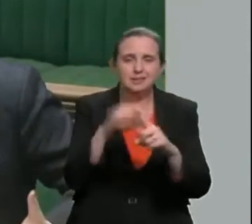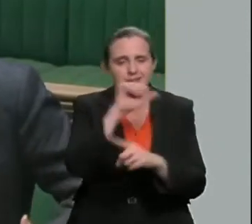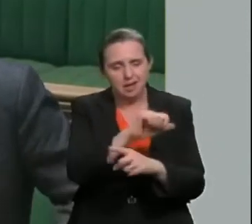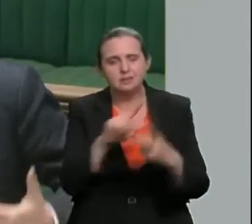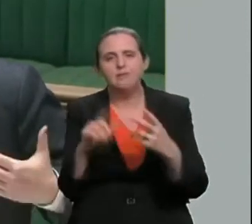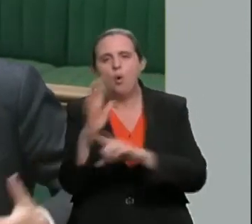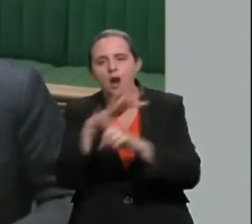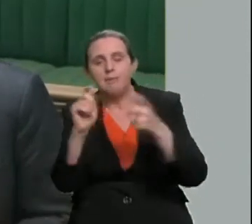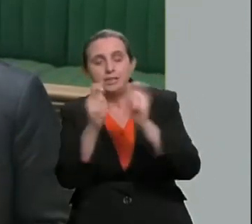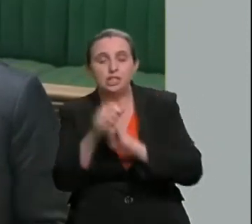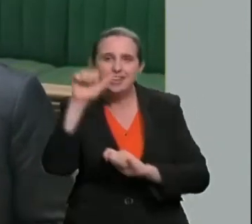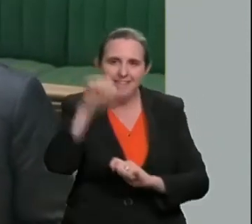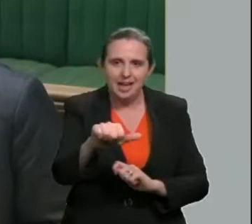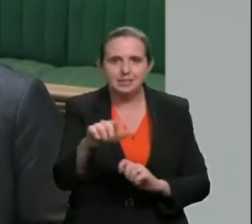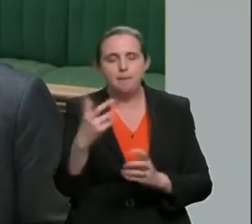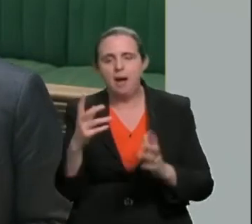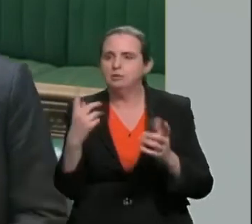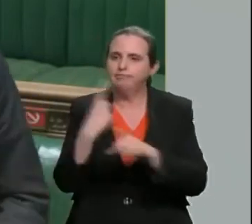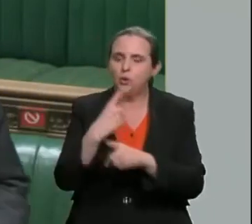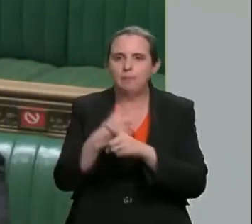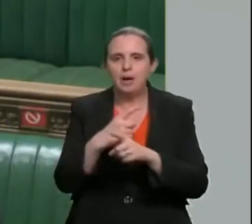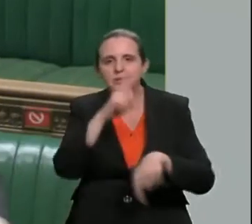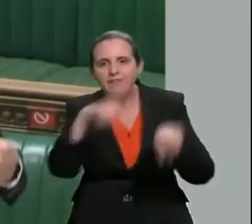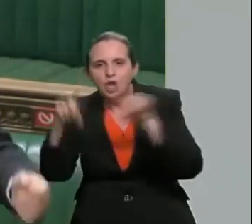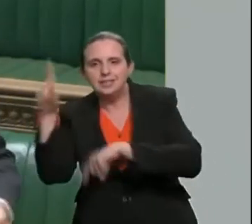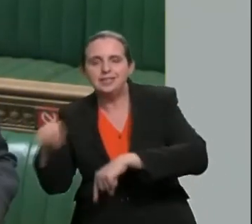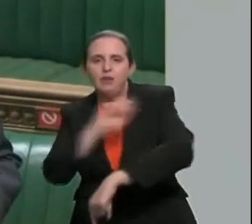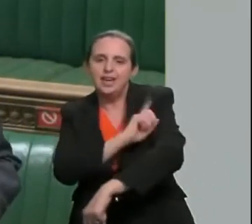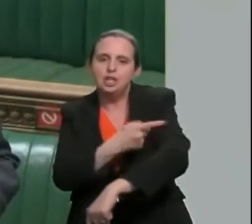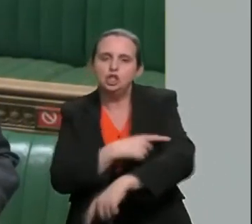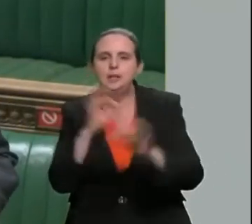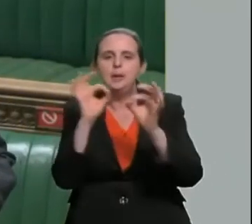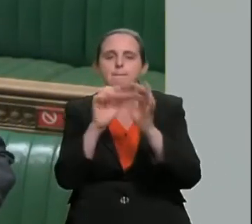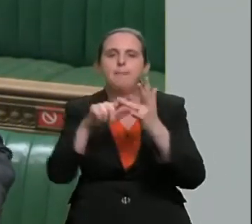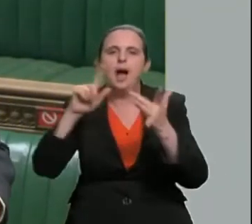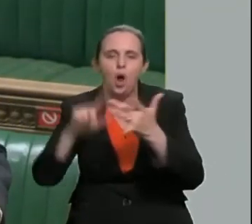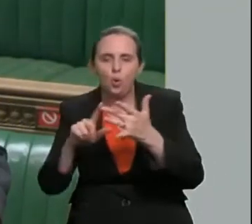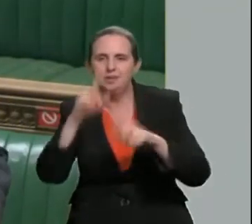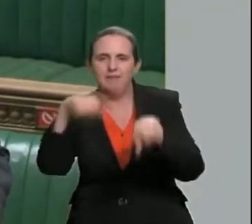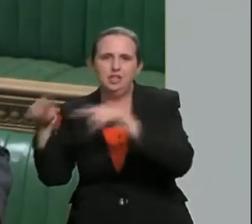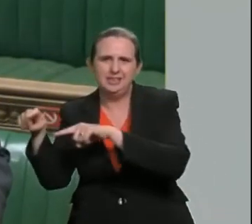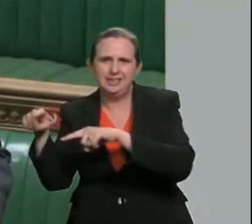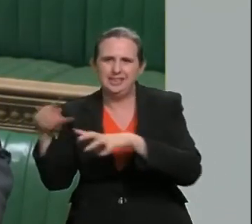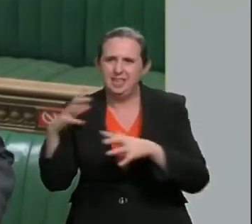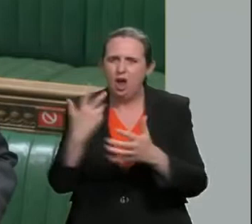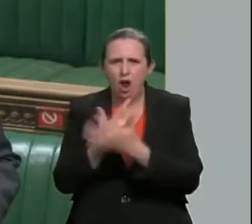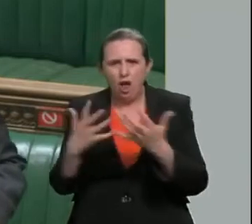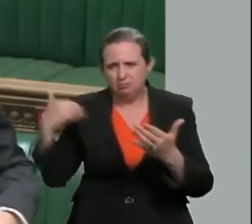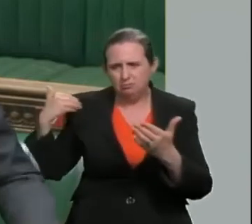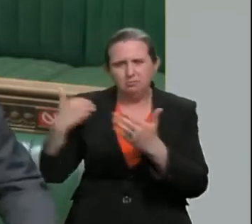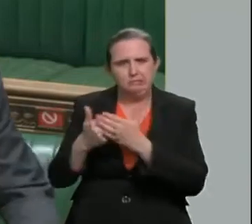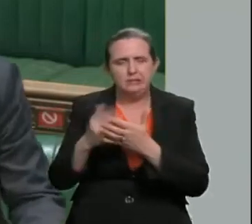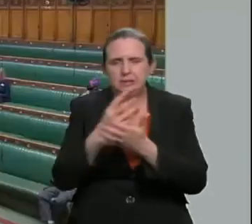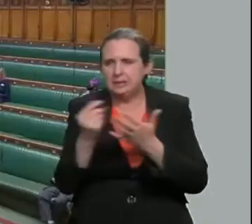high time that the leaders of the world took a step to reverse the loss of habitats and species that we've seen over the